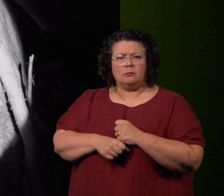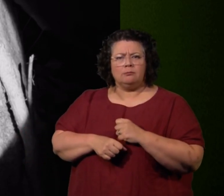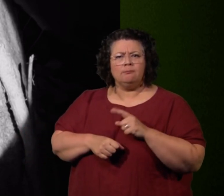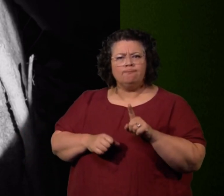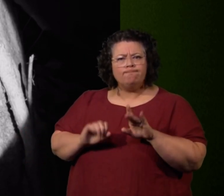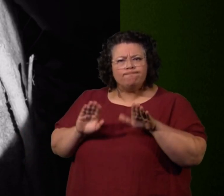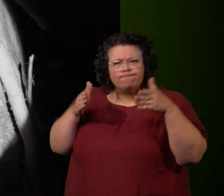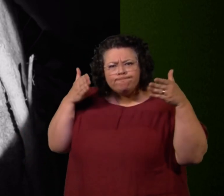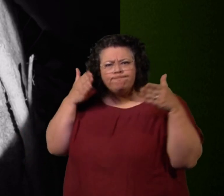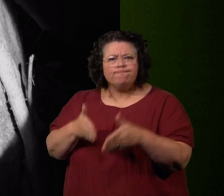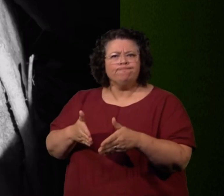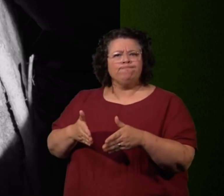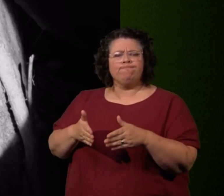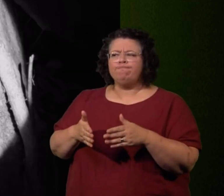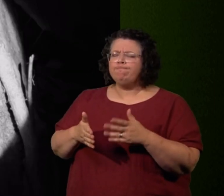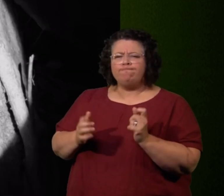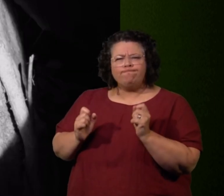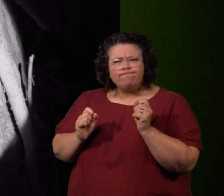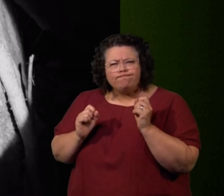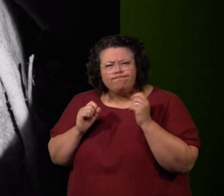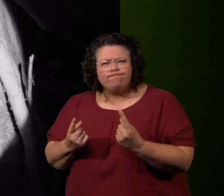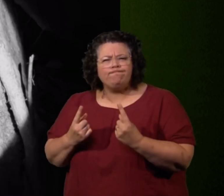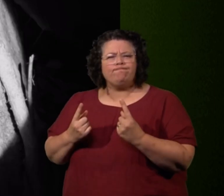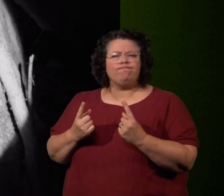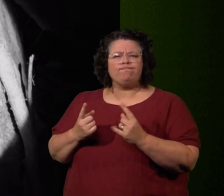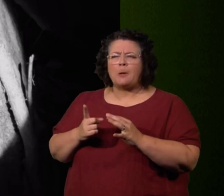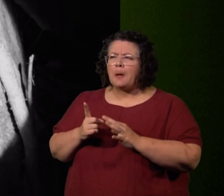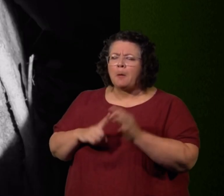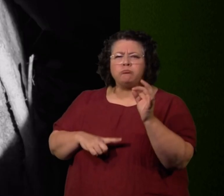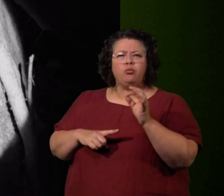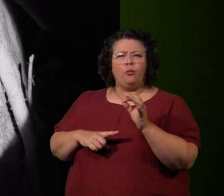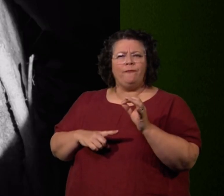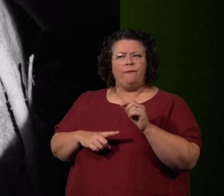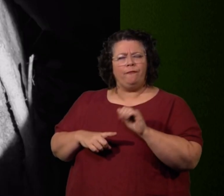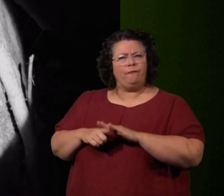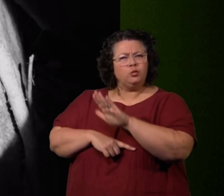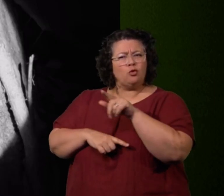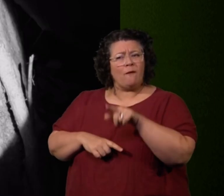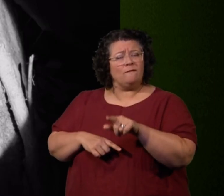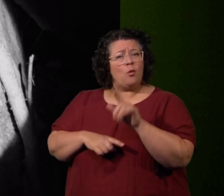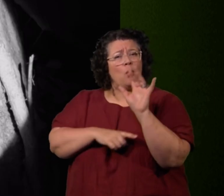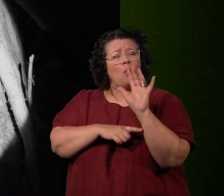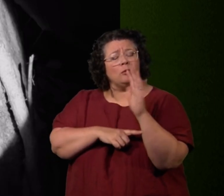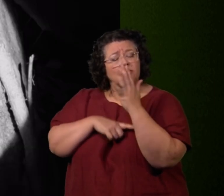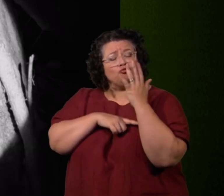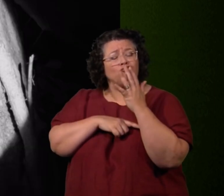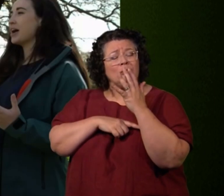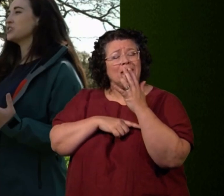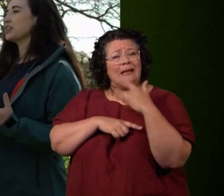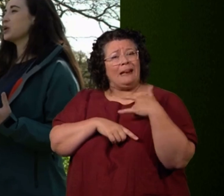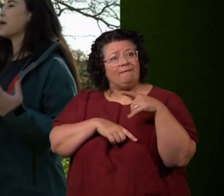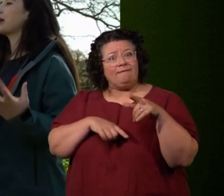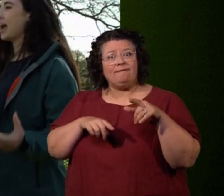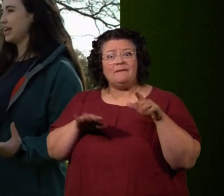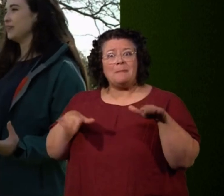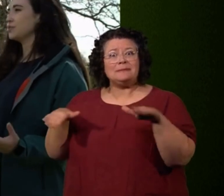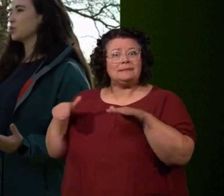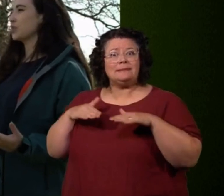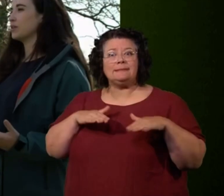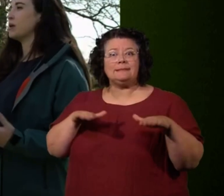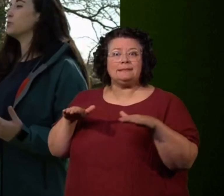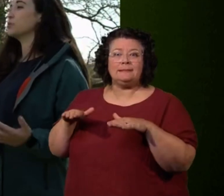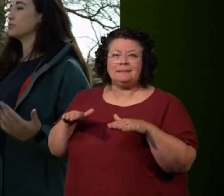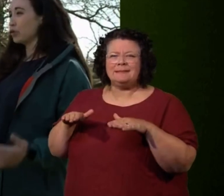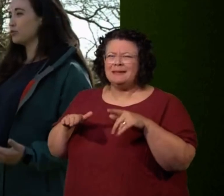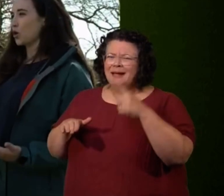and improving the future of tree-dwelling bat species. So I know, obviously, when you think about bats, you think about caves